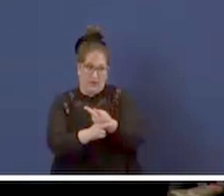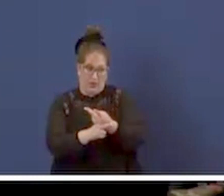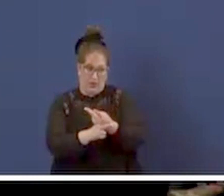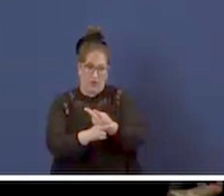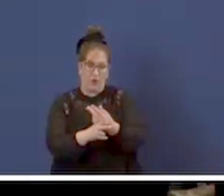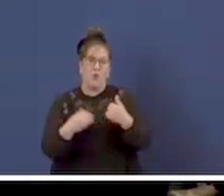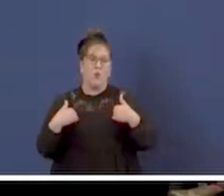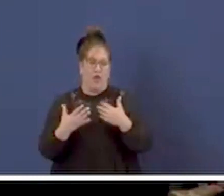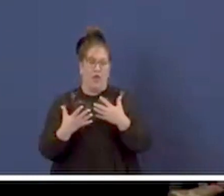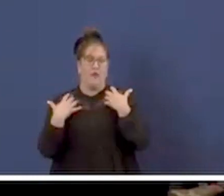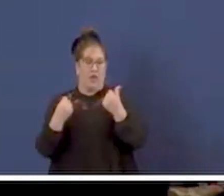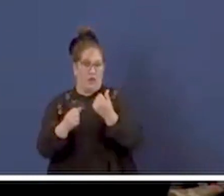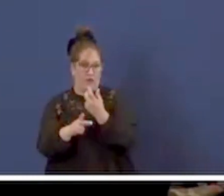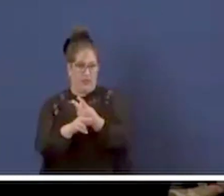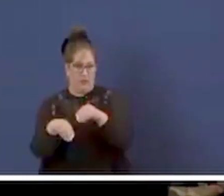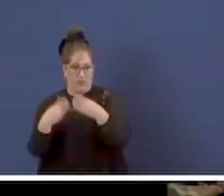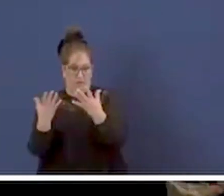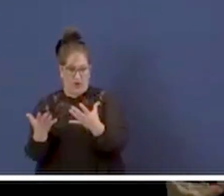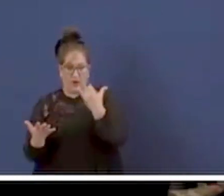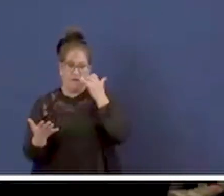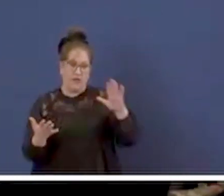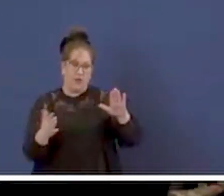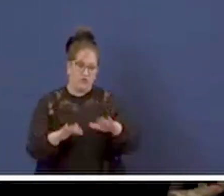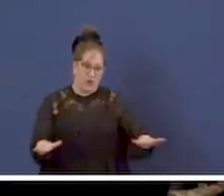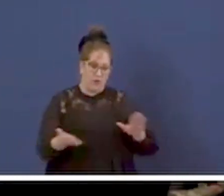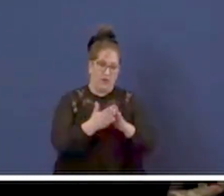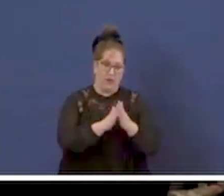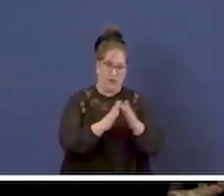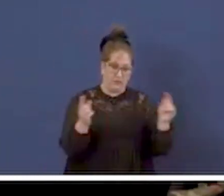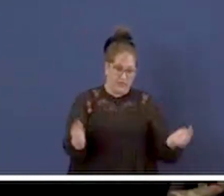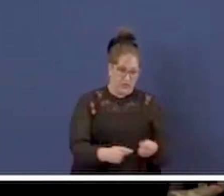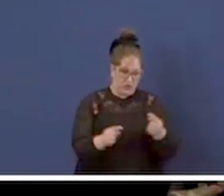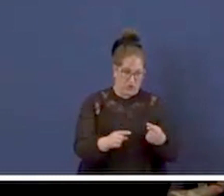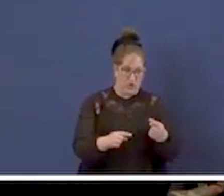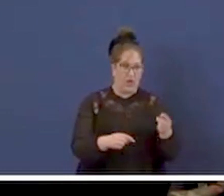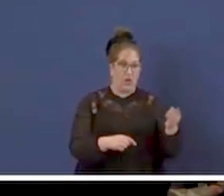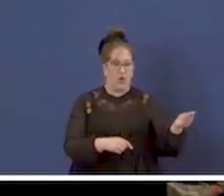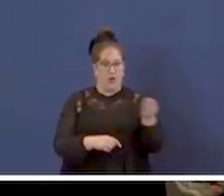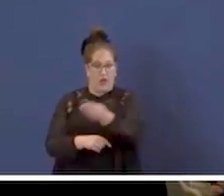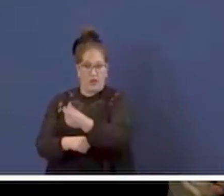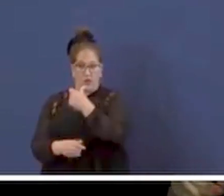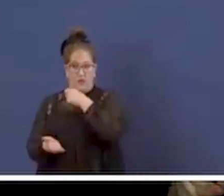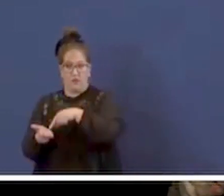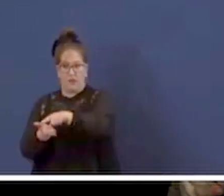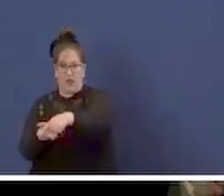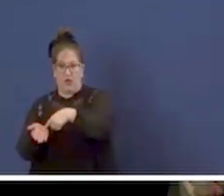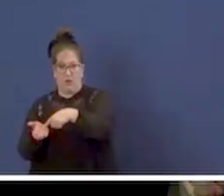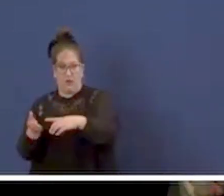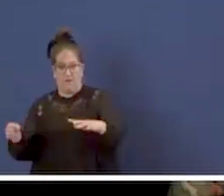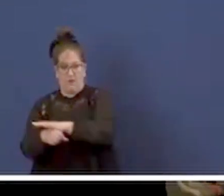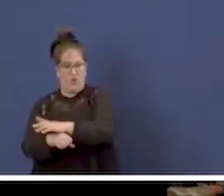a healthcare provider that if your child got injured and you took them and you didn't pay your bill fully, you cannot get a